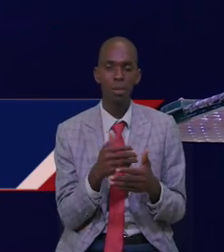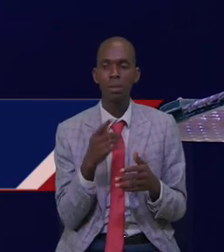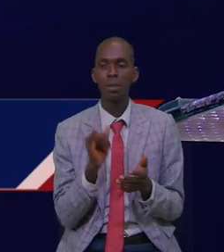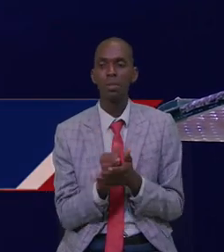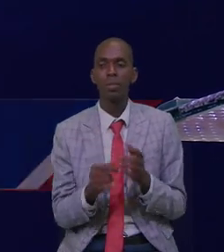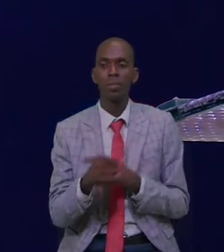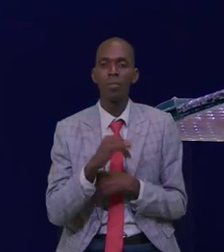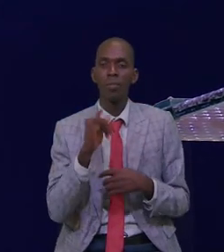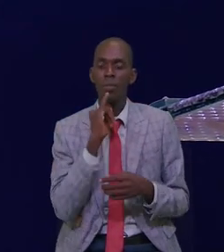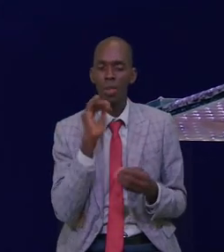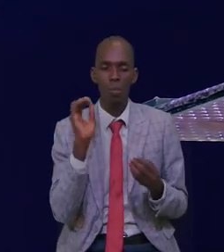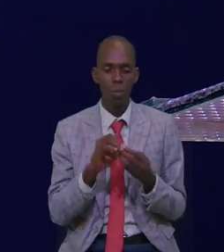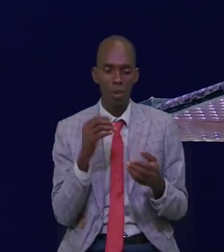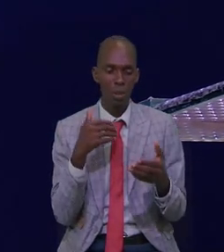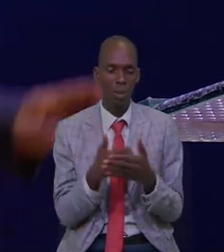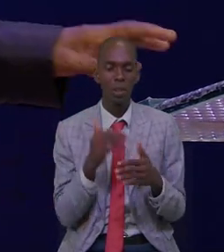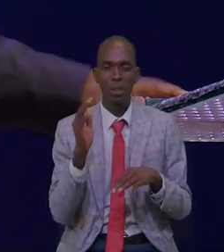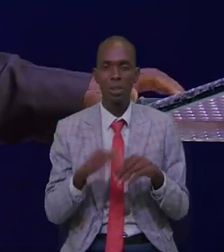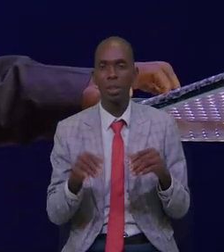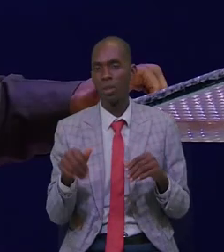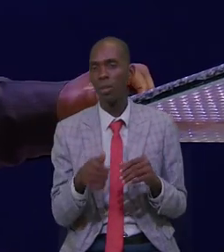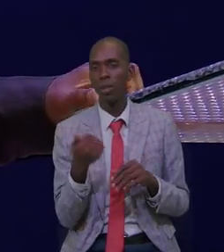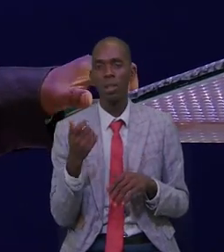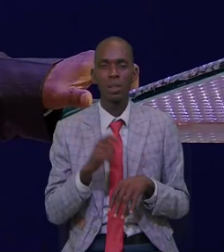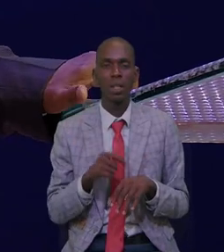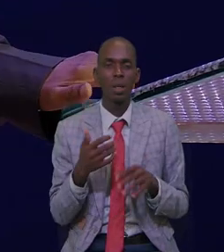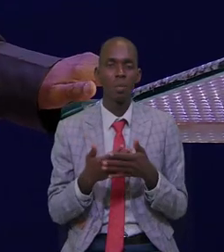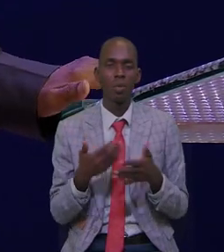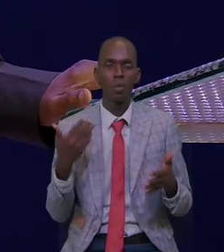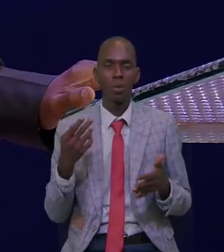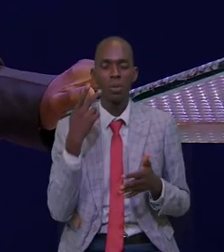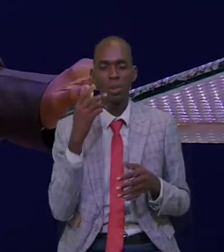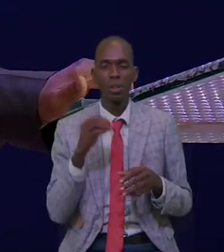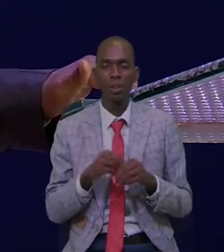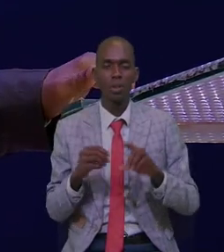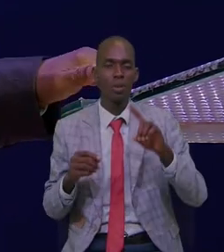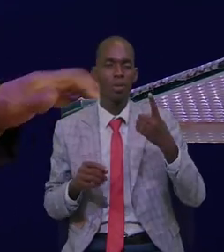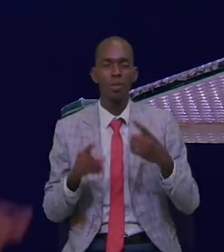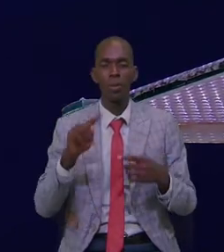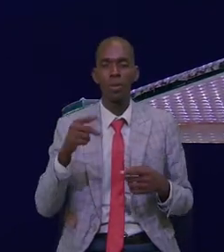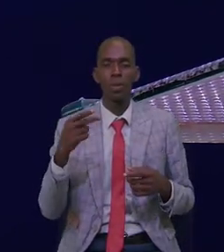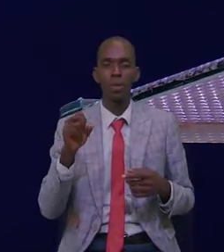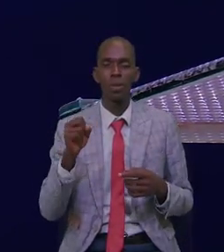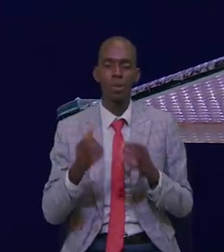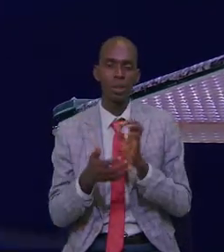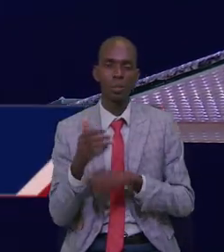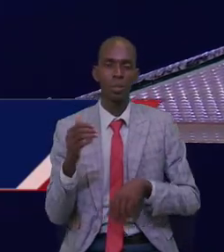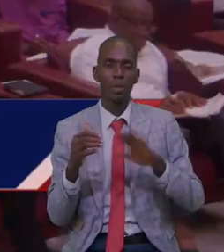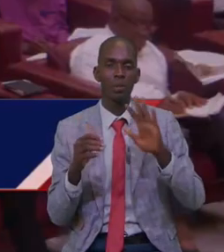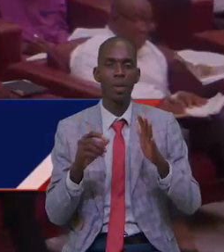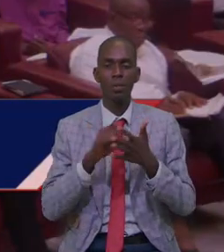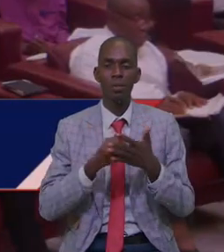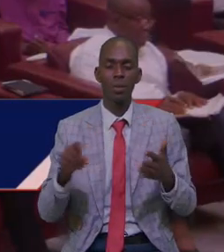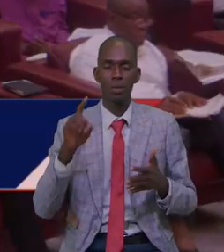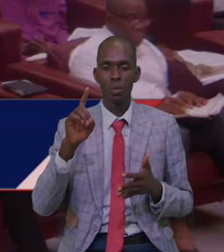nearer than any other time before. In 1 Thessalonians chapter 5, reading from verse 1. 1